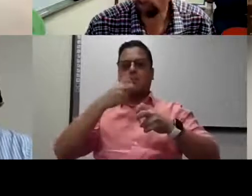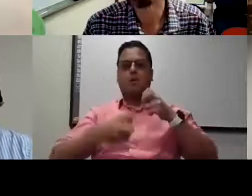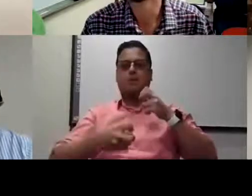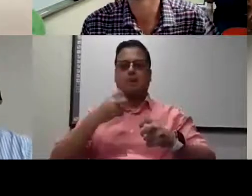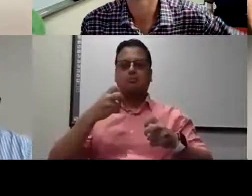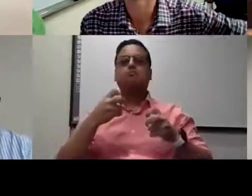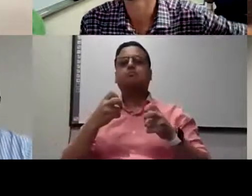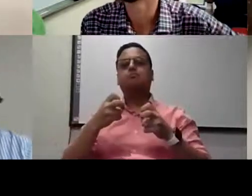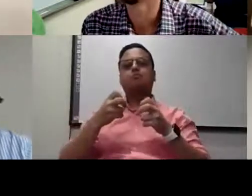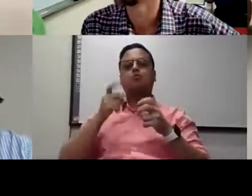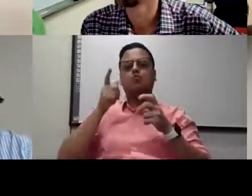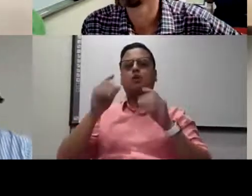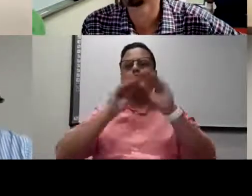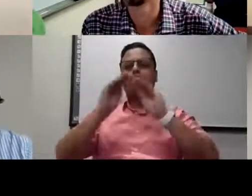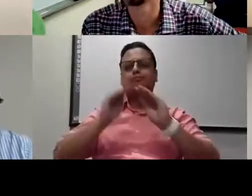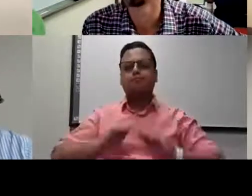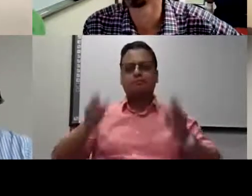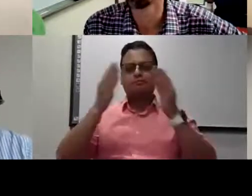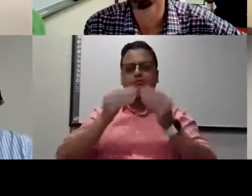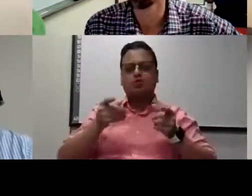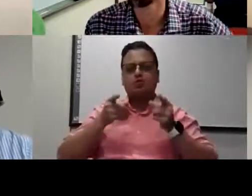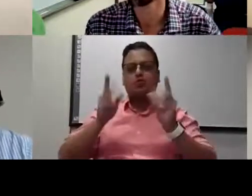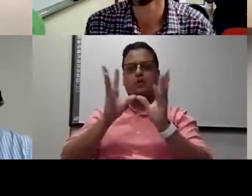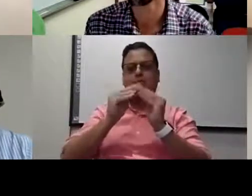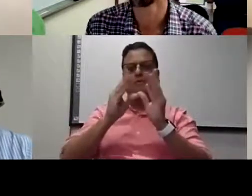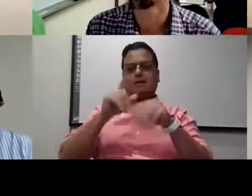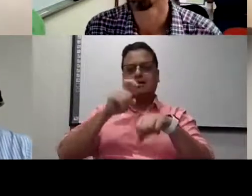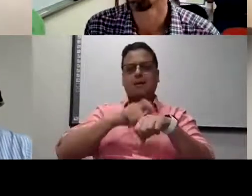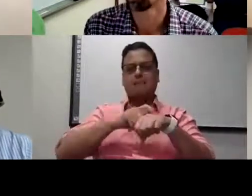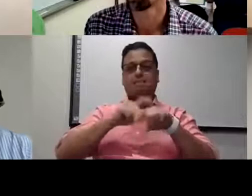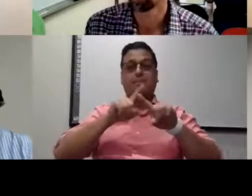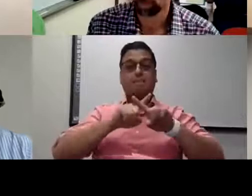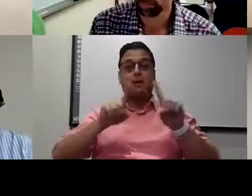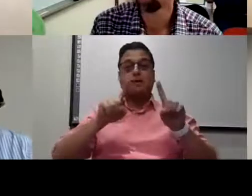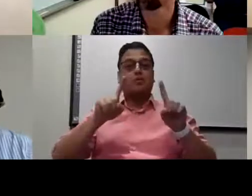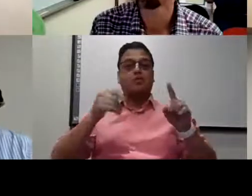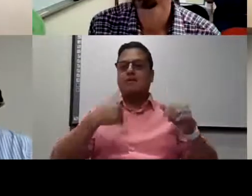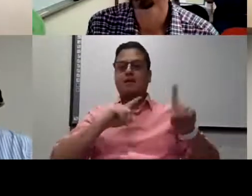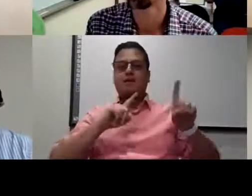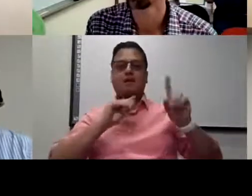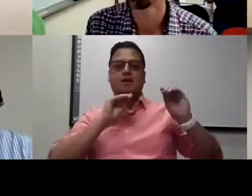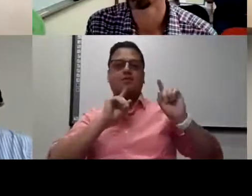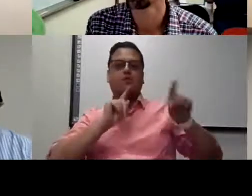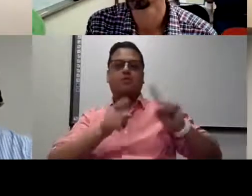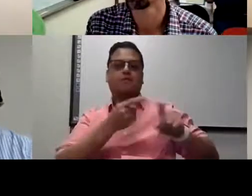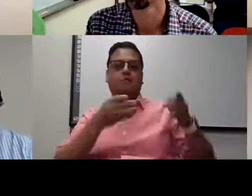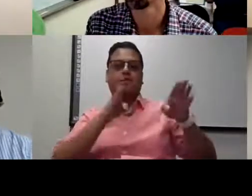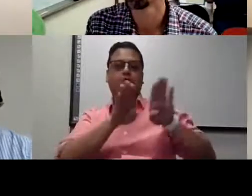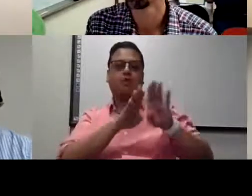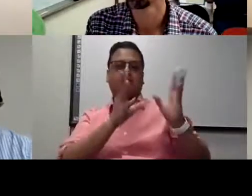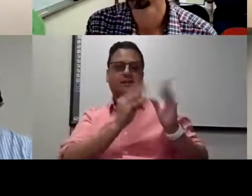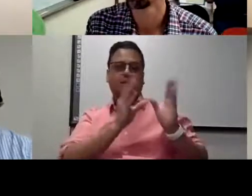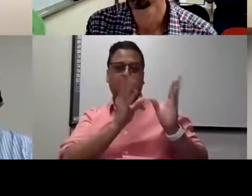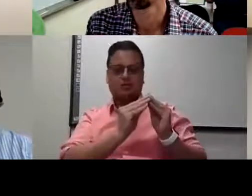to be working through them through the meeting. But we have nothing to report out of closed session. And the first thing